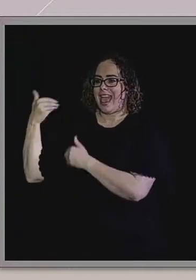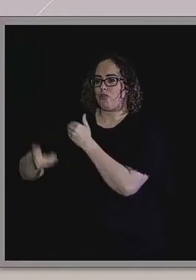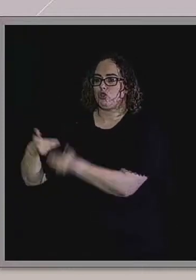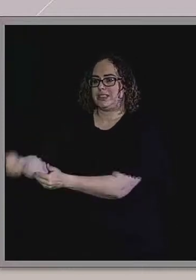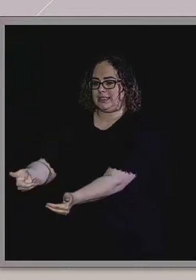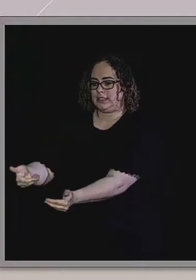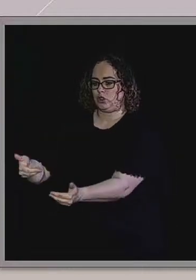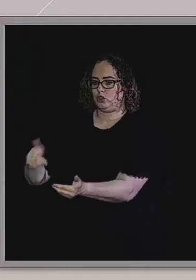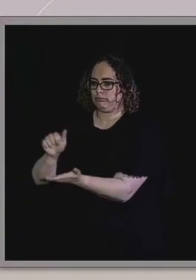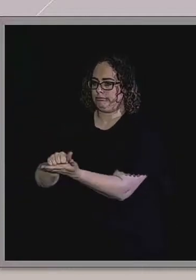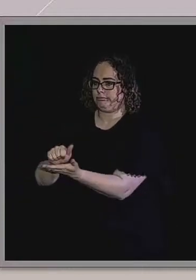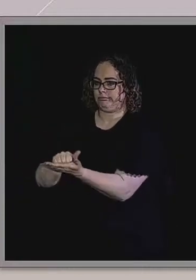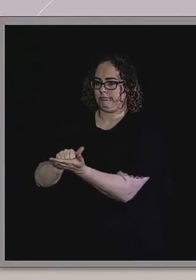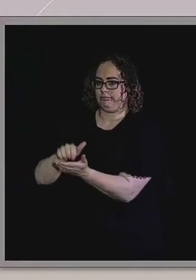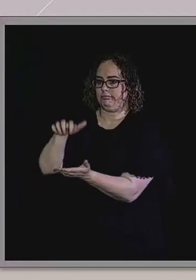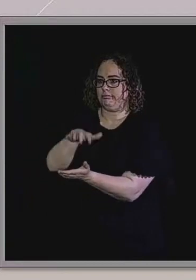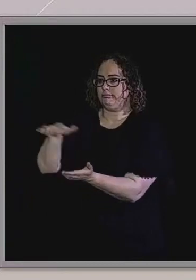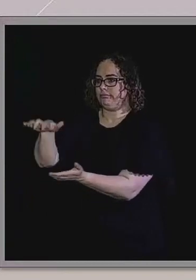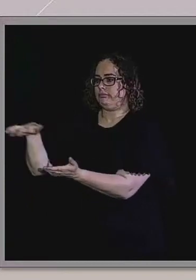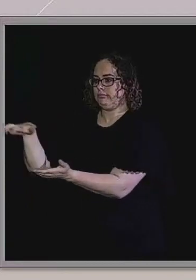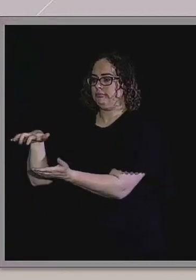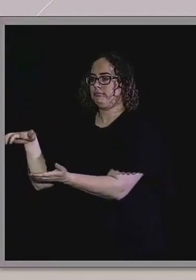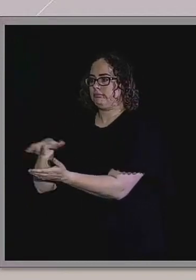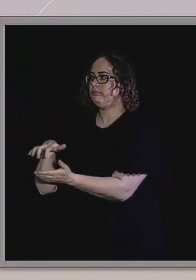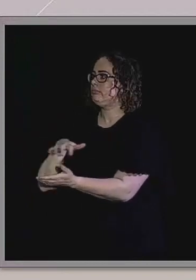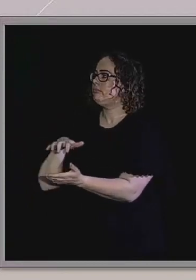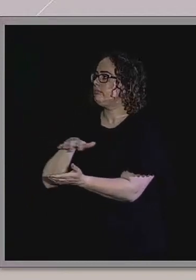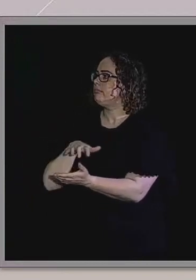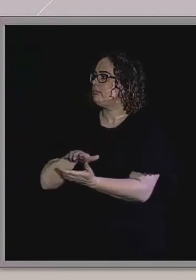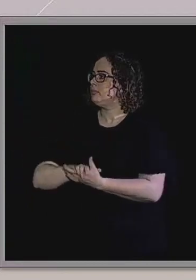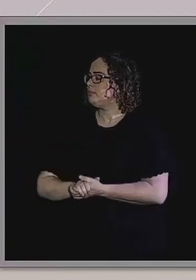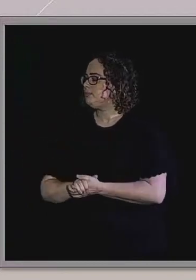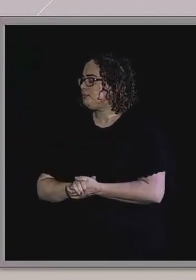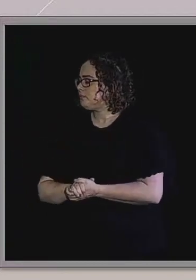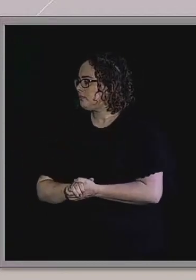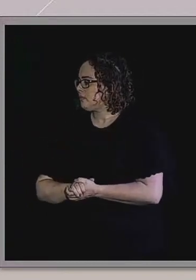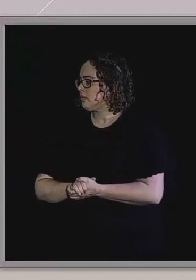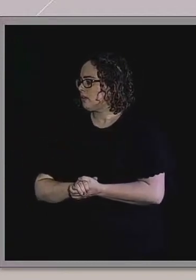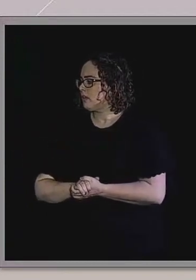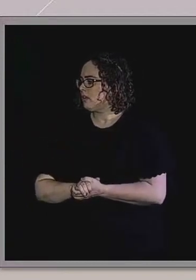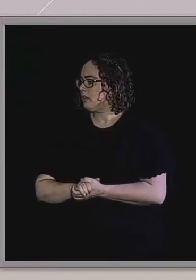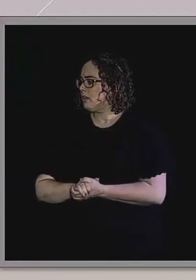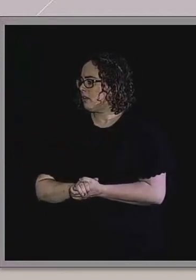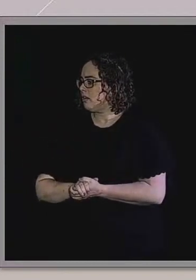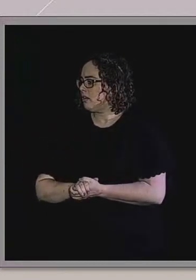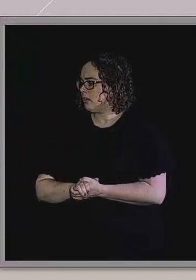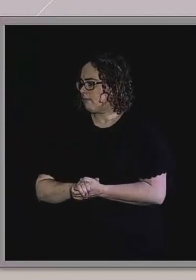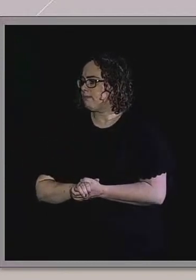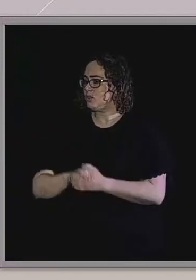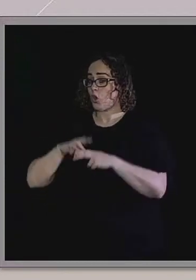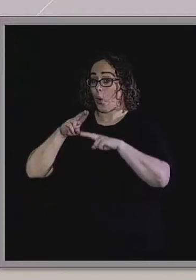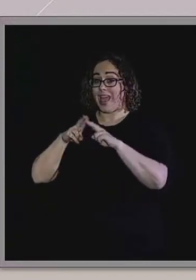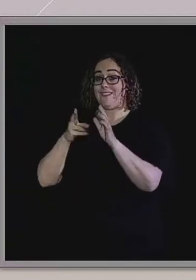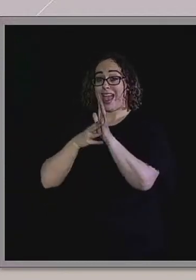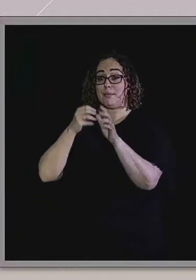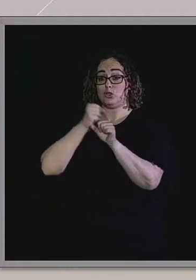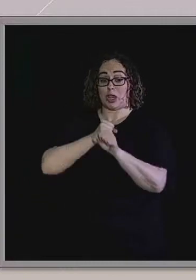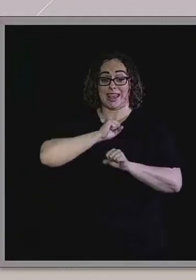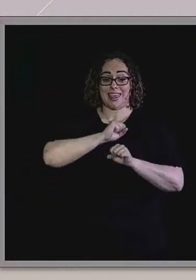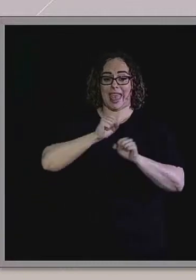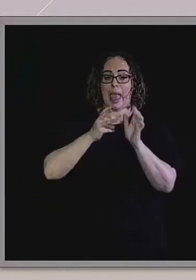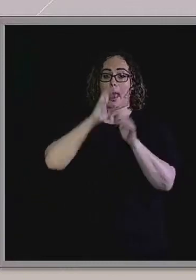destroyed, disturbed, or replaced, or removed, sorry, in the footprint of FMG's mine working on our